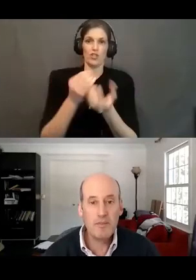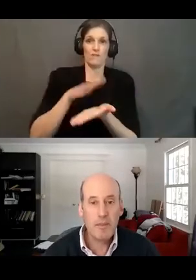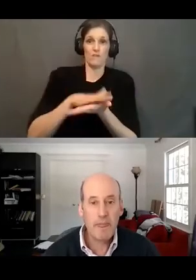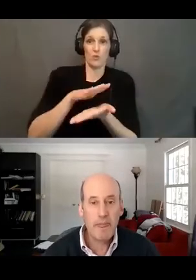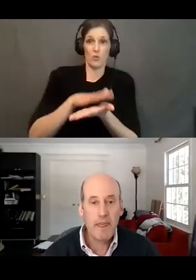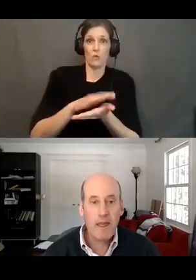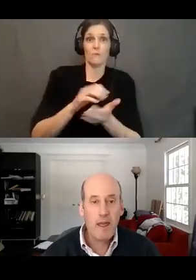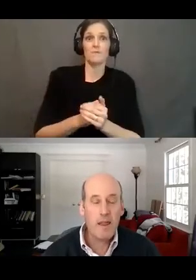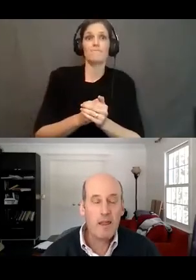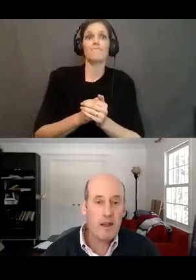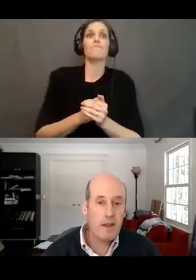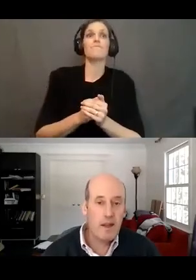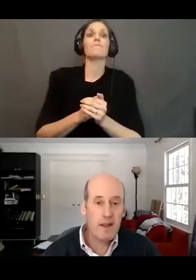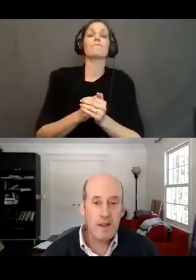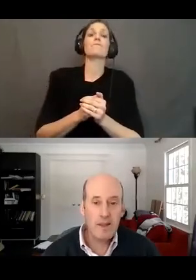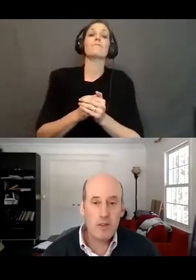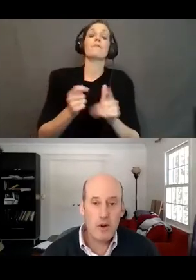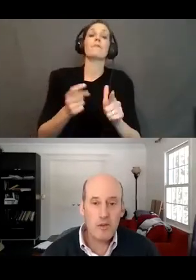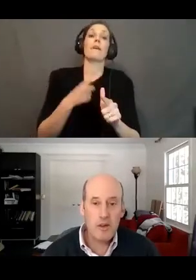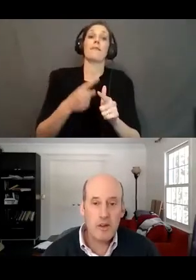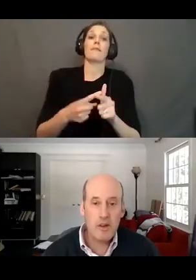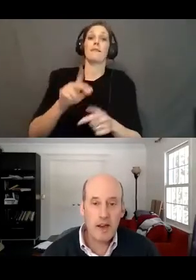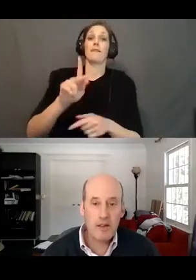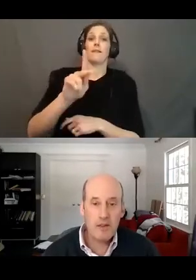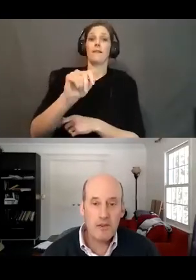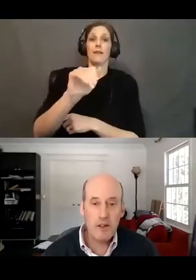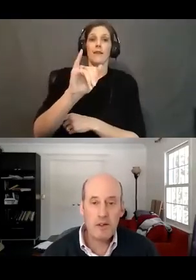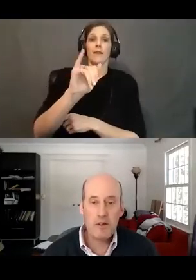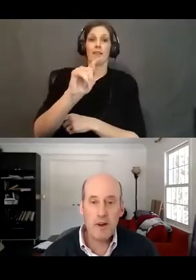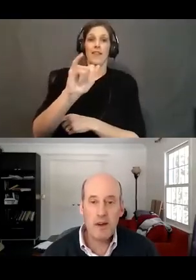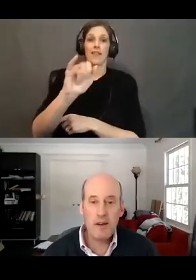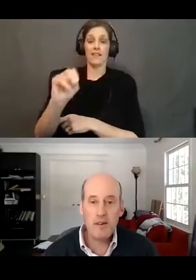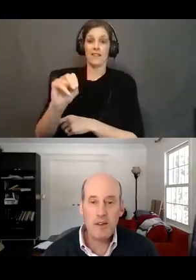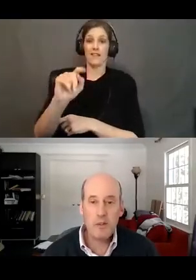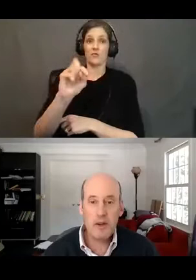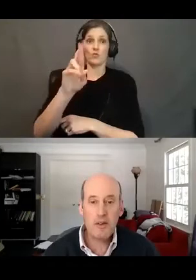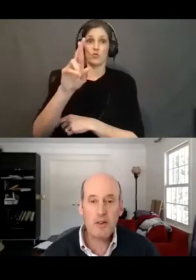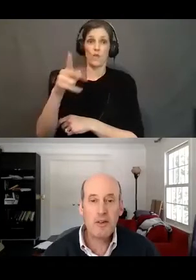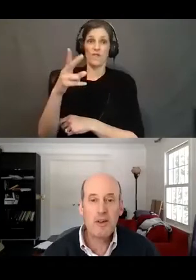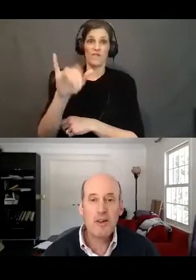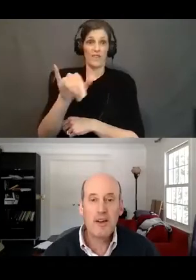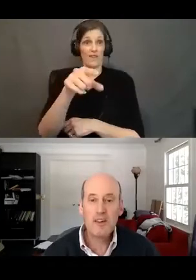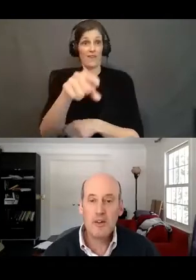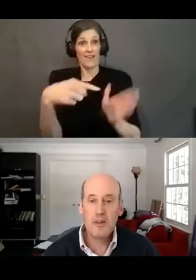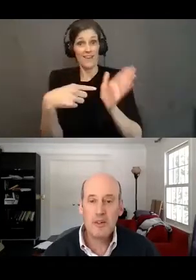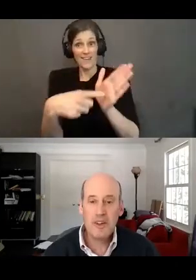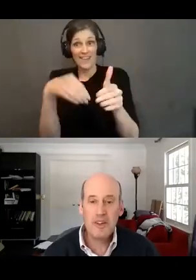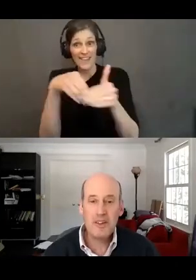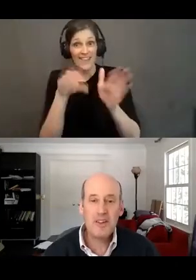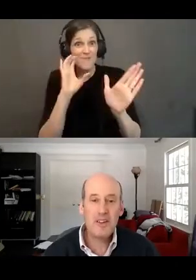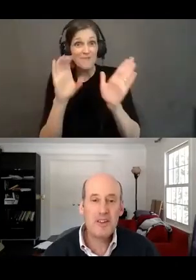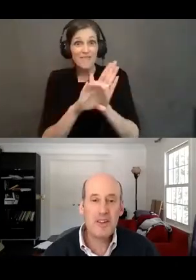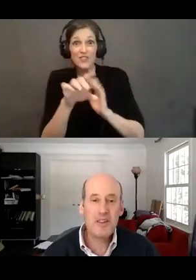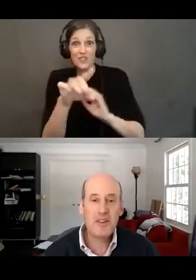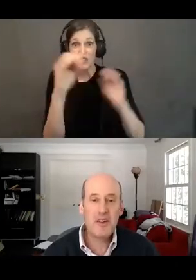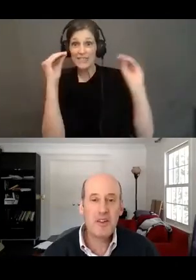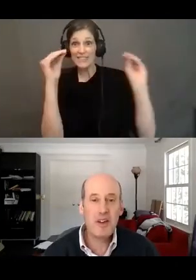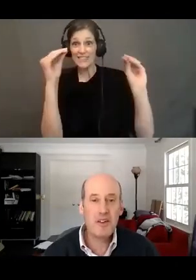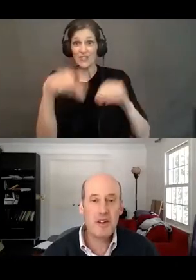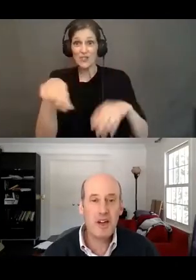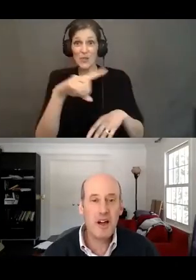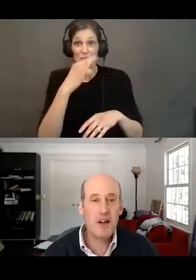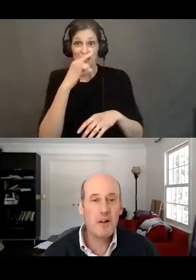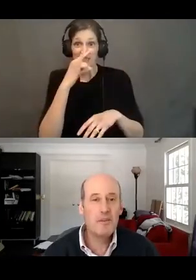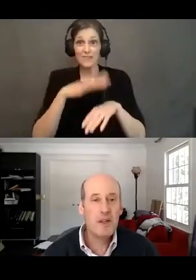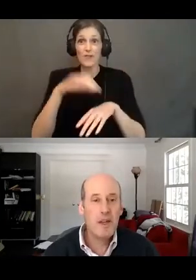that. And then Kaitlin Torphy, who is actually featured right here in this picture. She was teaching these kids on the south side